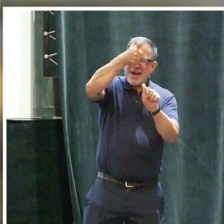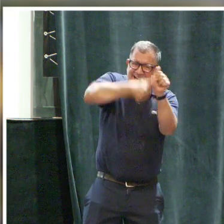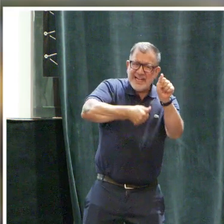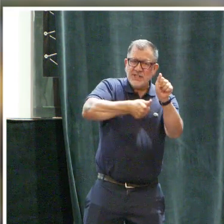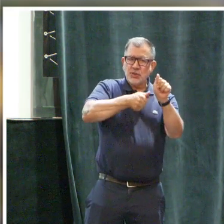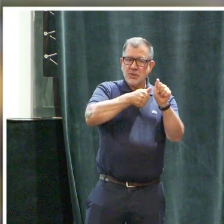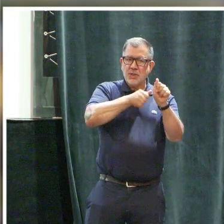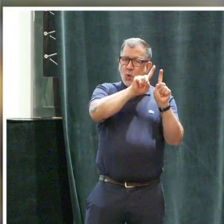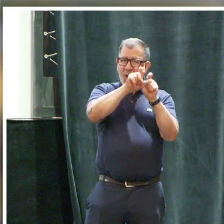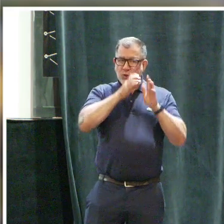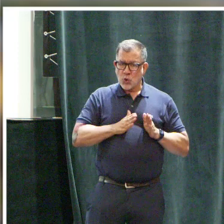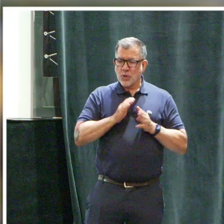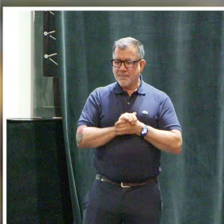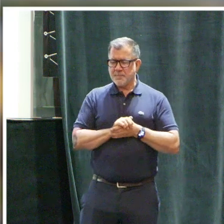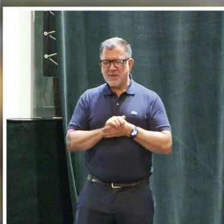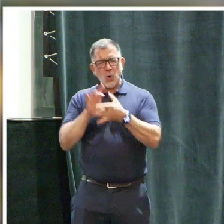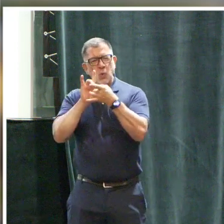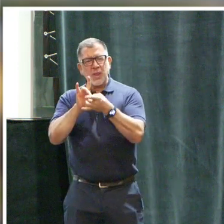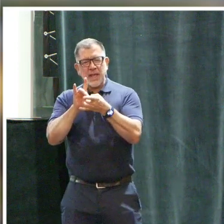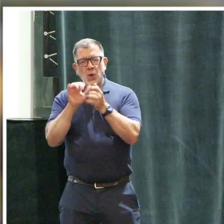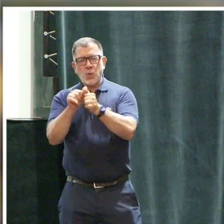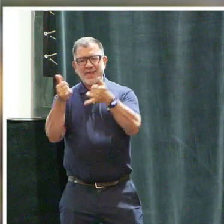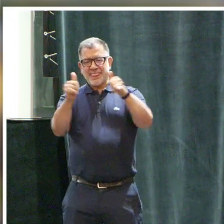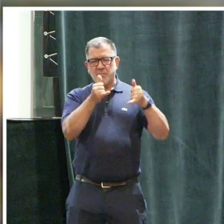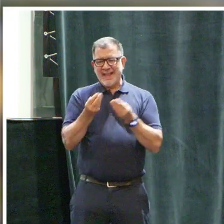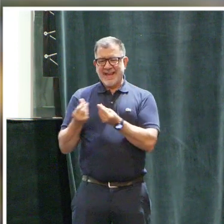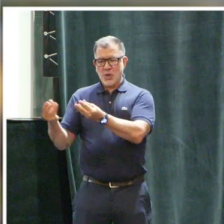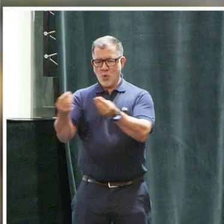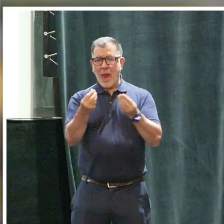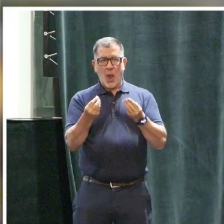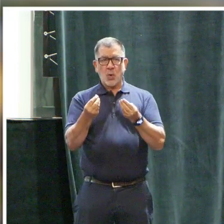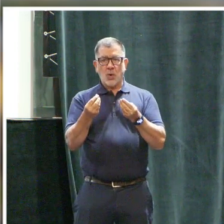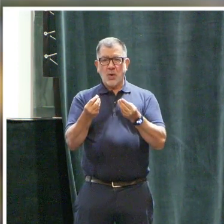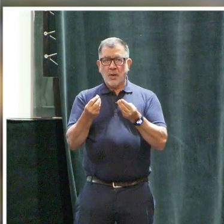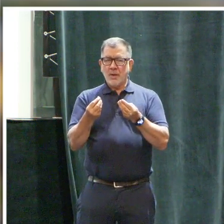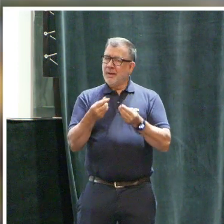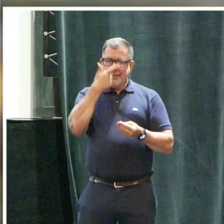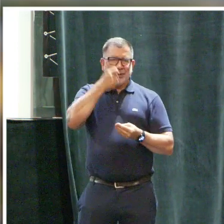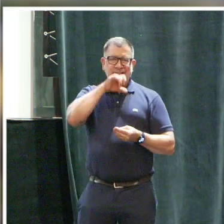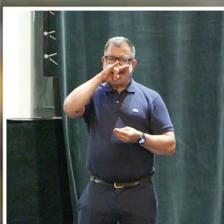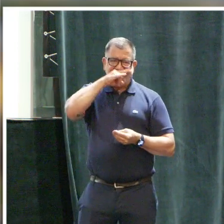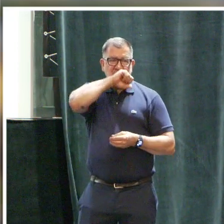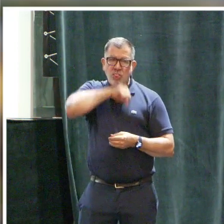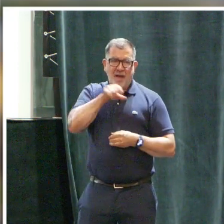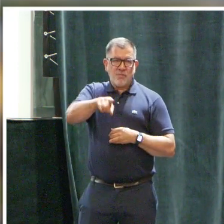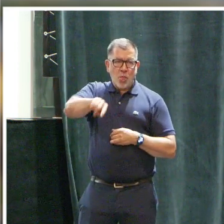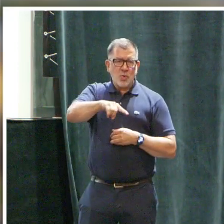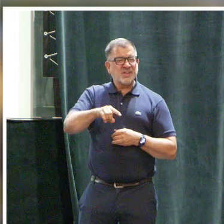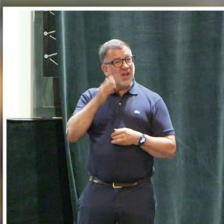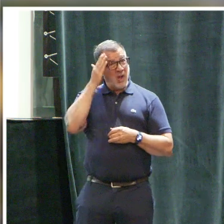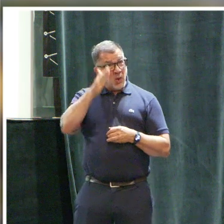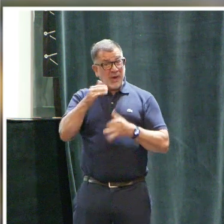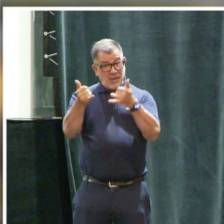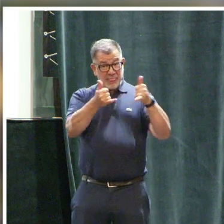Regarding the Rockefeller playground water elements, which are beloved by children using the park, will they be returned